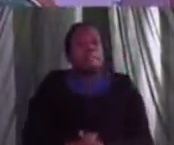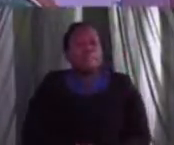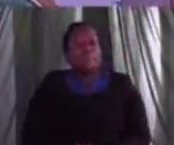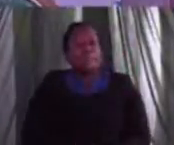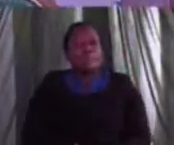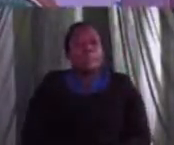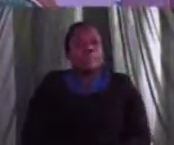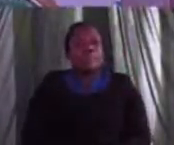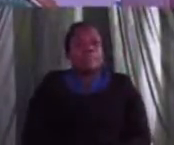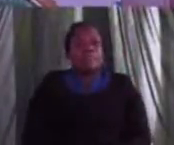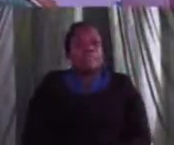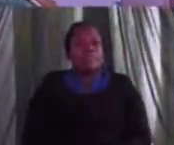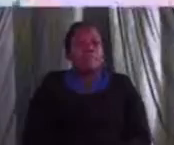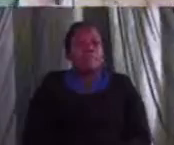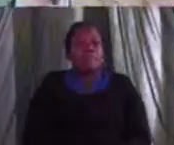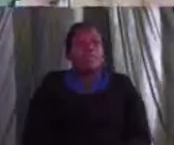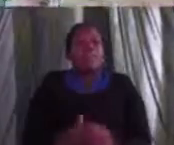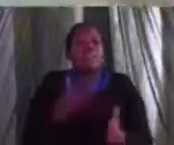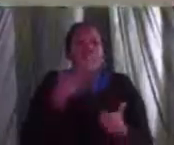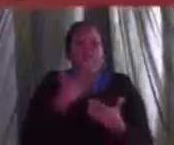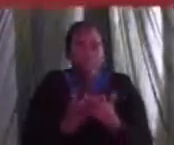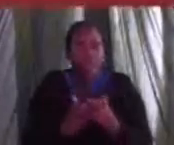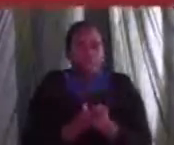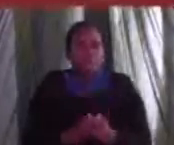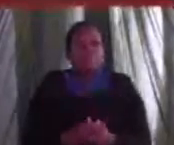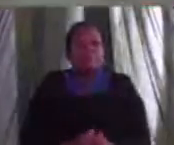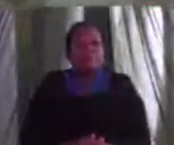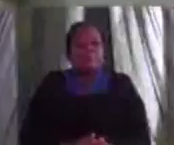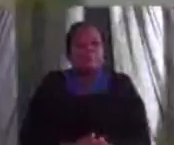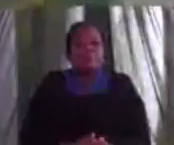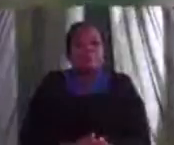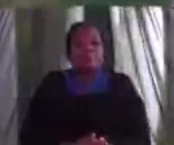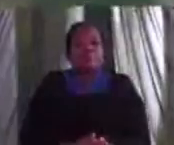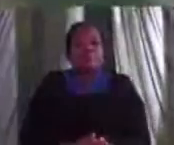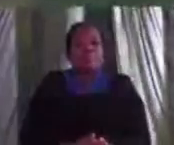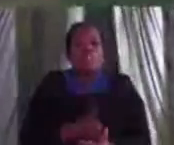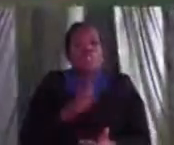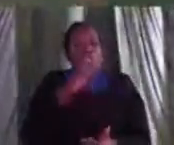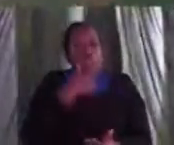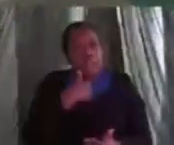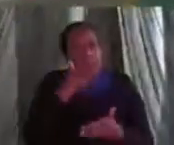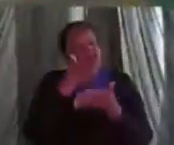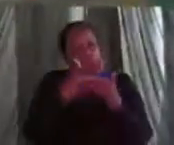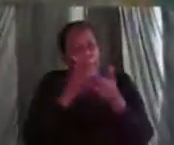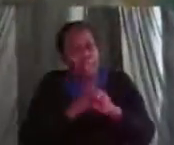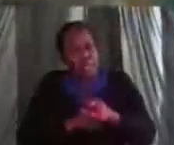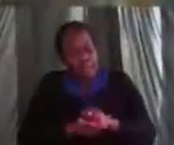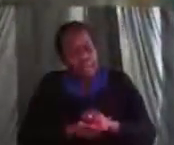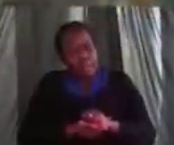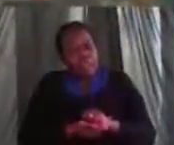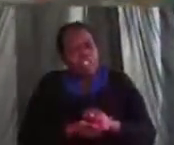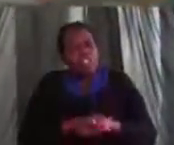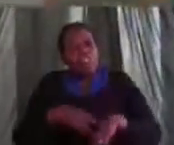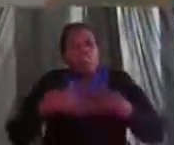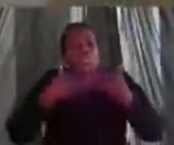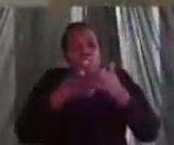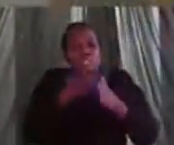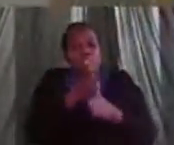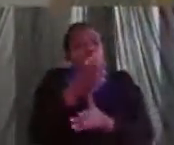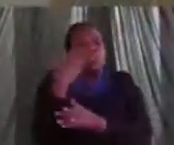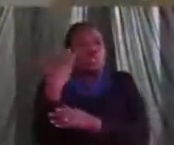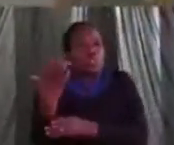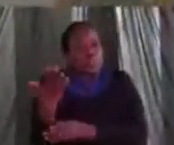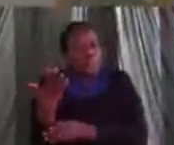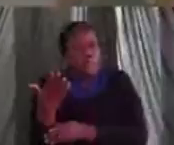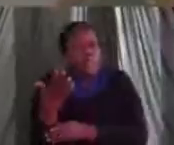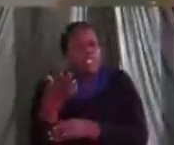Thank you, Judge. And just to emphasize what Commissioner already has said, that you still have some time to submit those documents, because